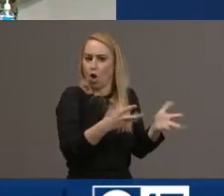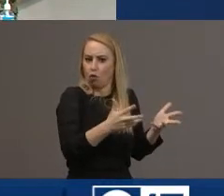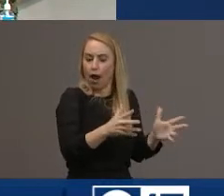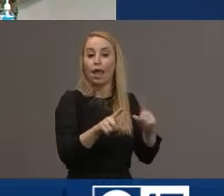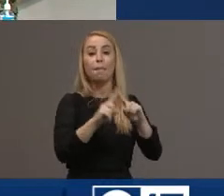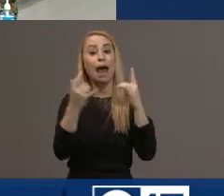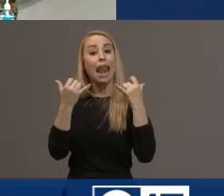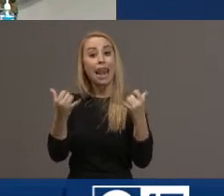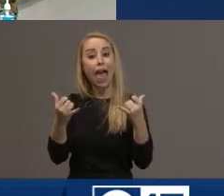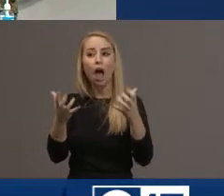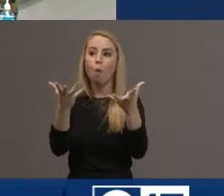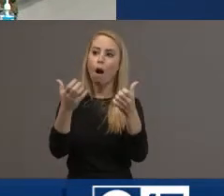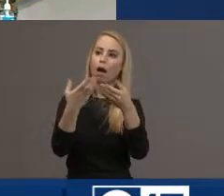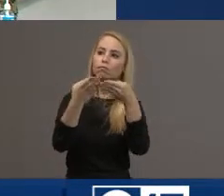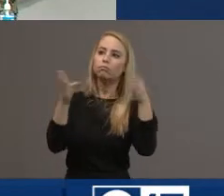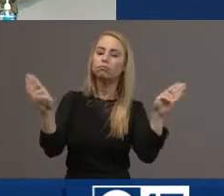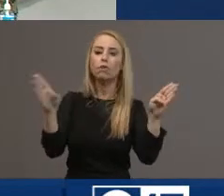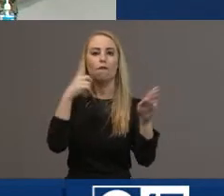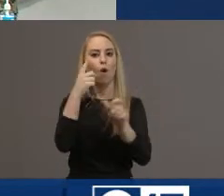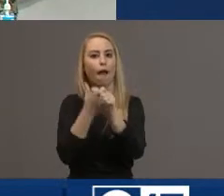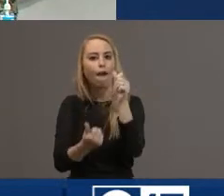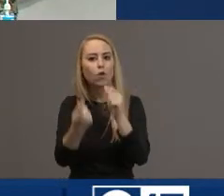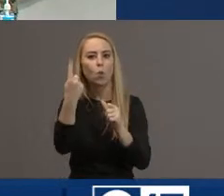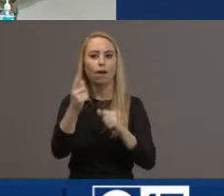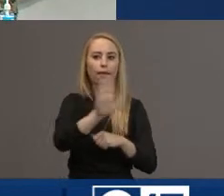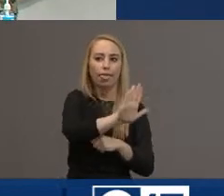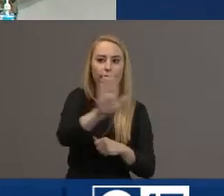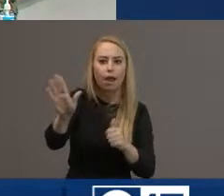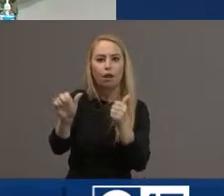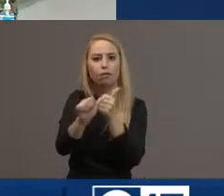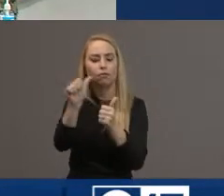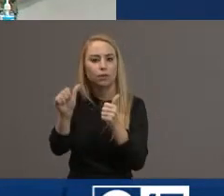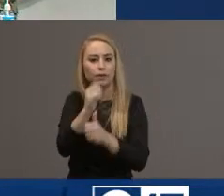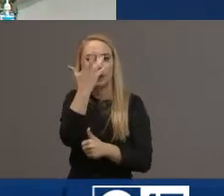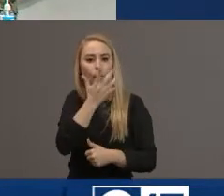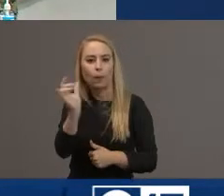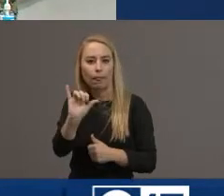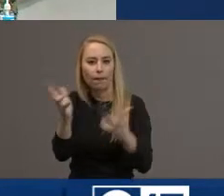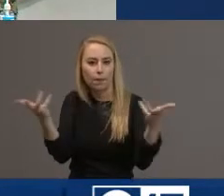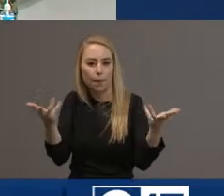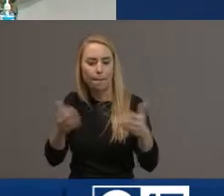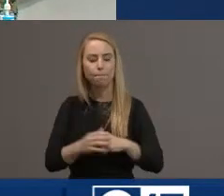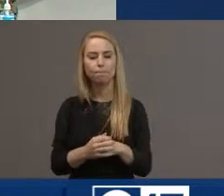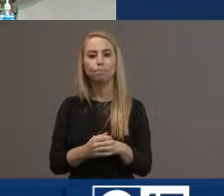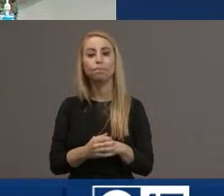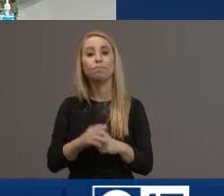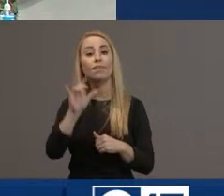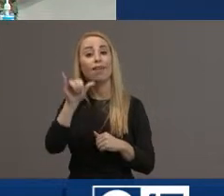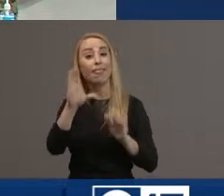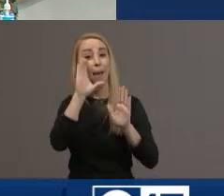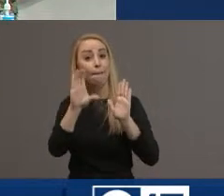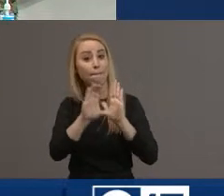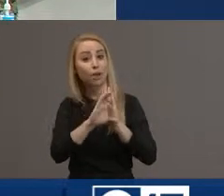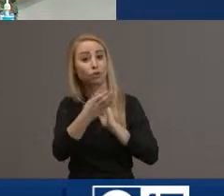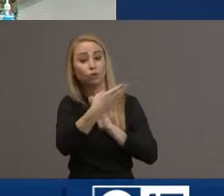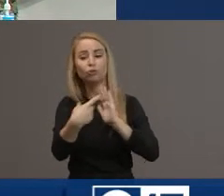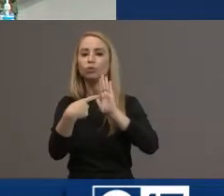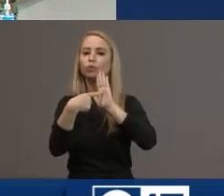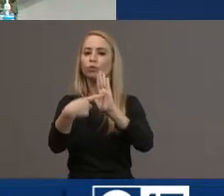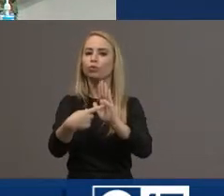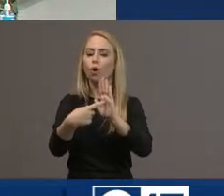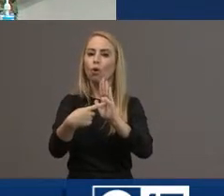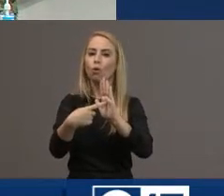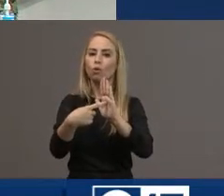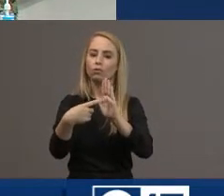today in terms of age and demographic. Let's look at the case growth by age here. And it's